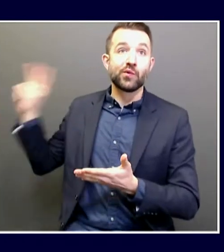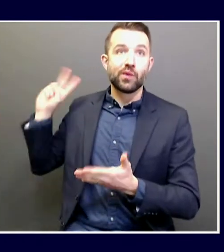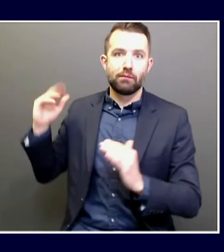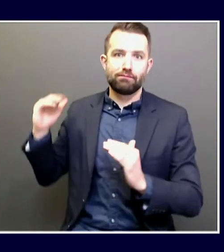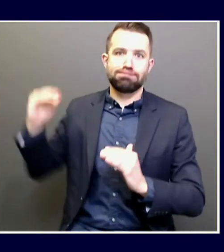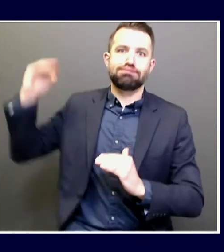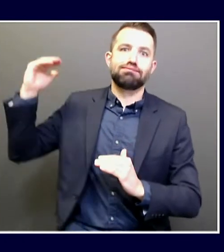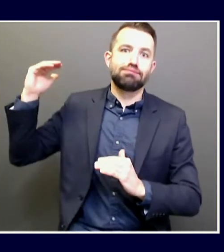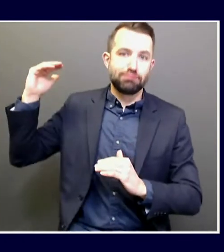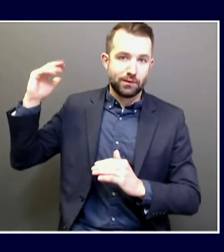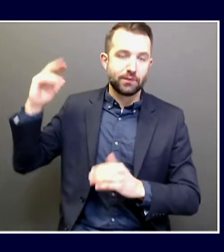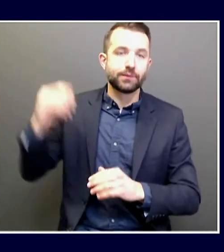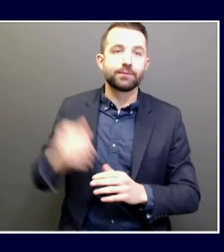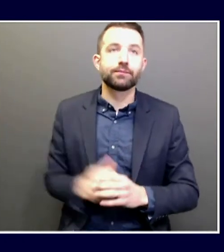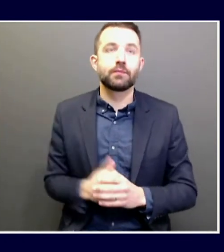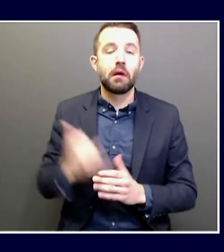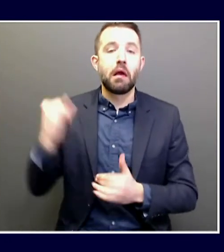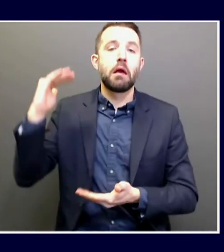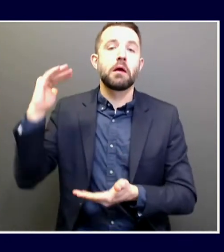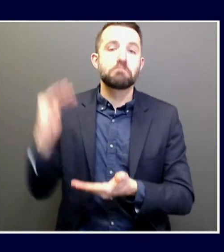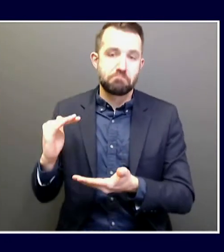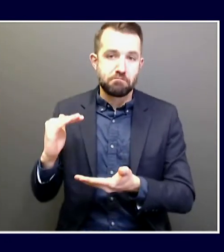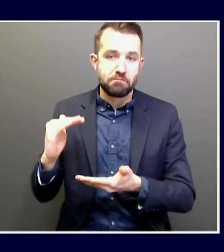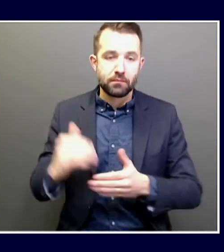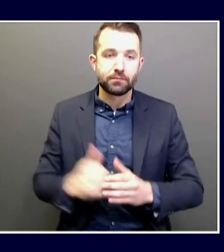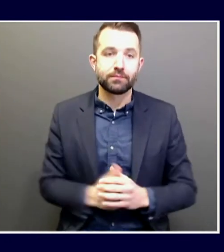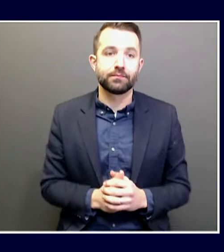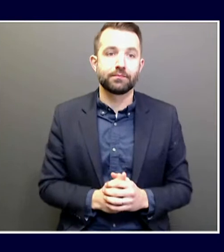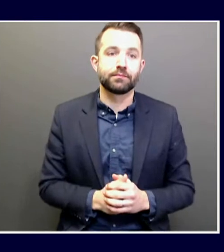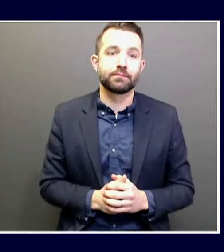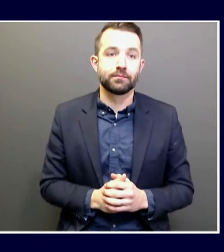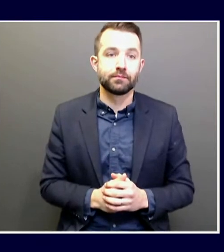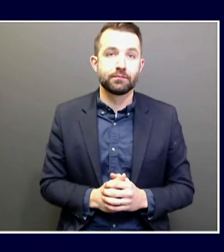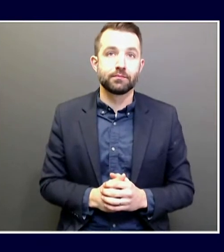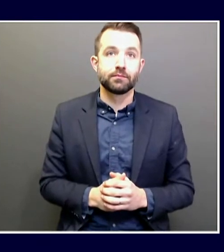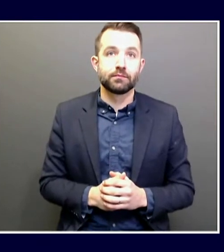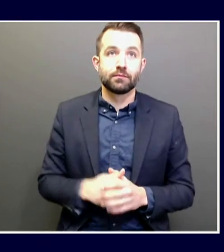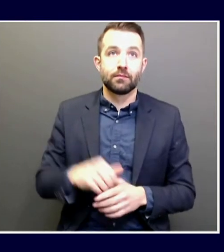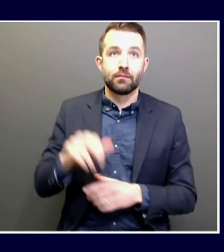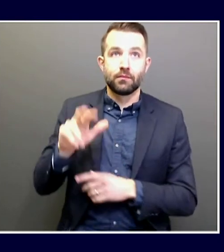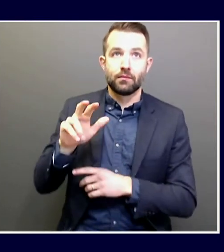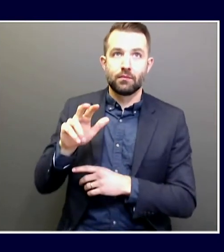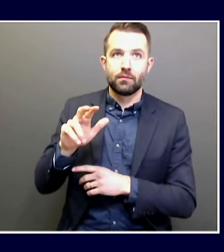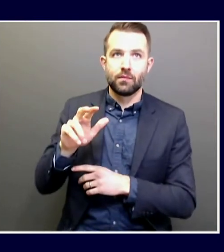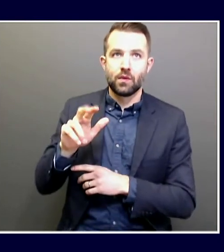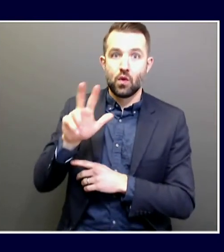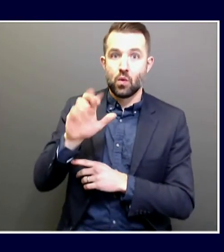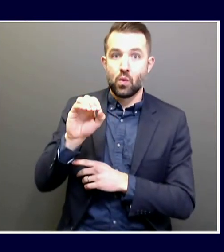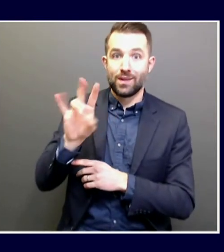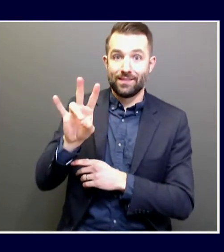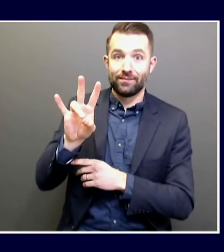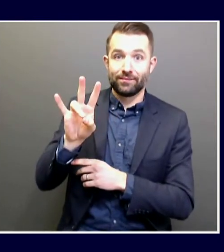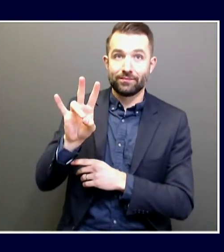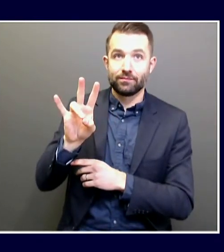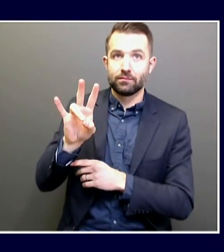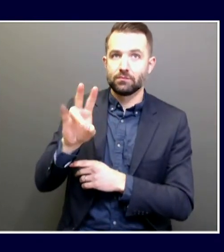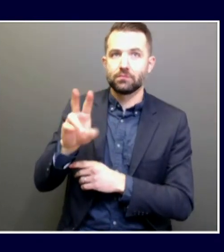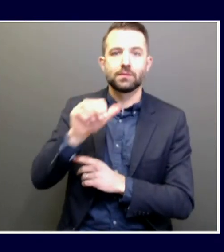307 of those individuals, however, are in non-ICU beds, which is the high mark throughout the